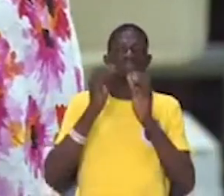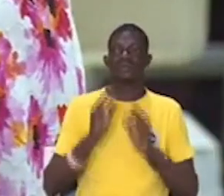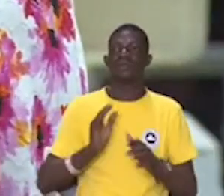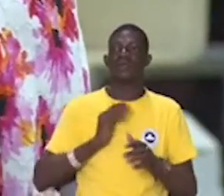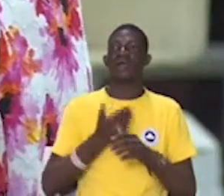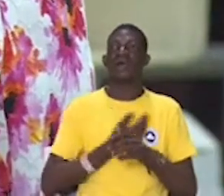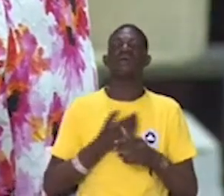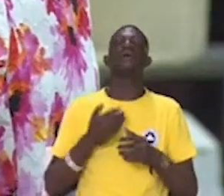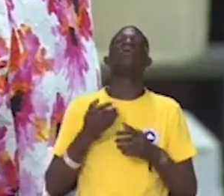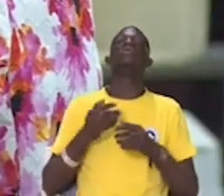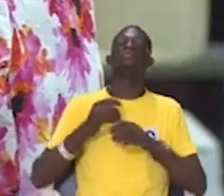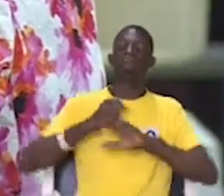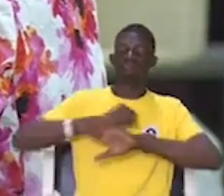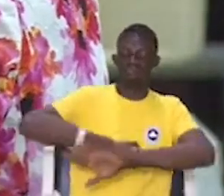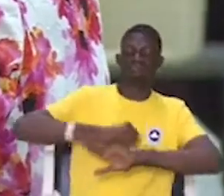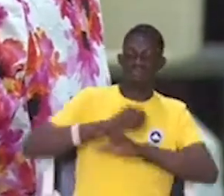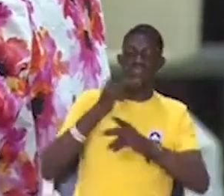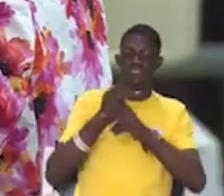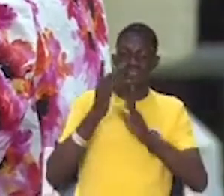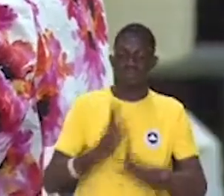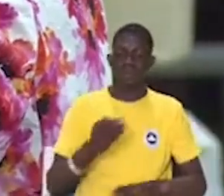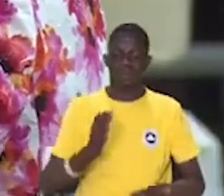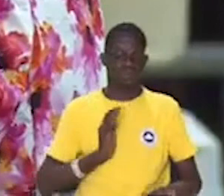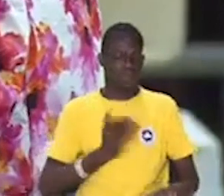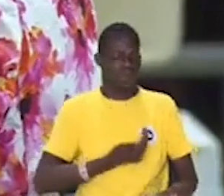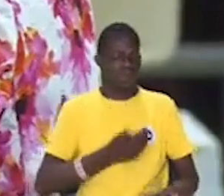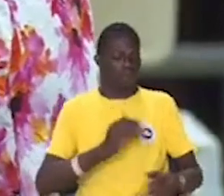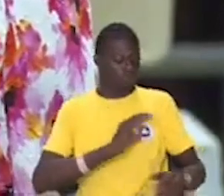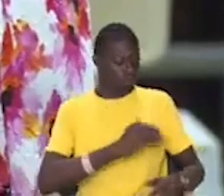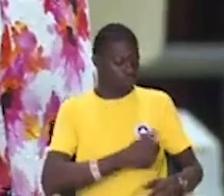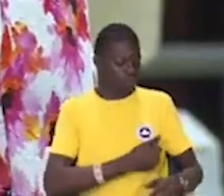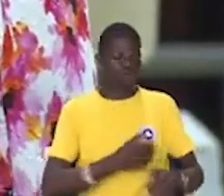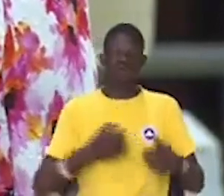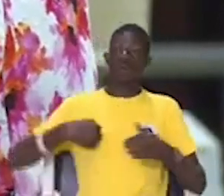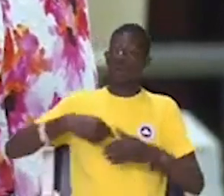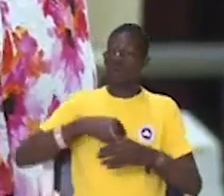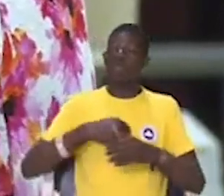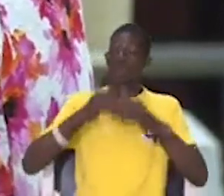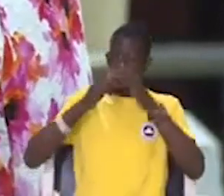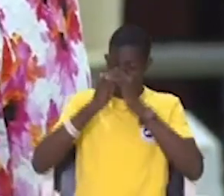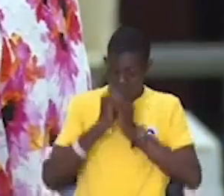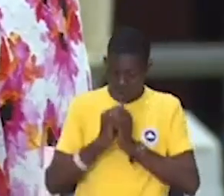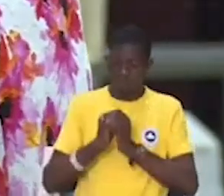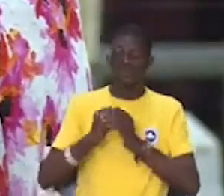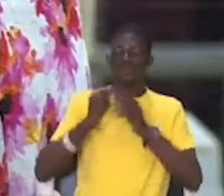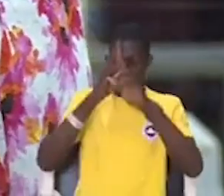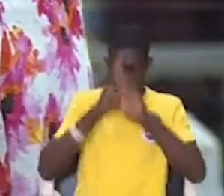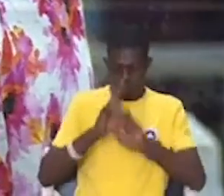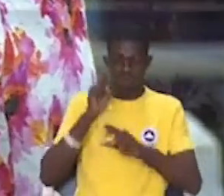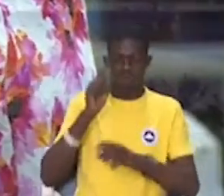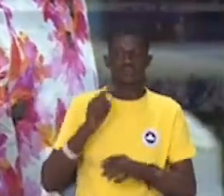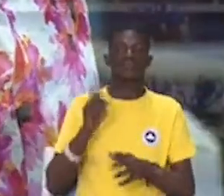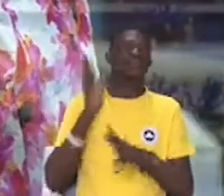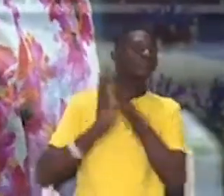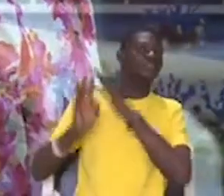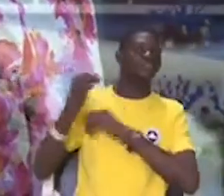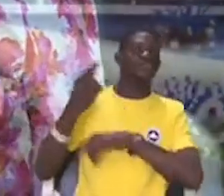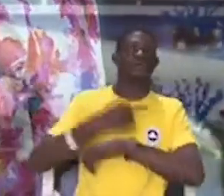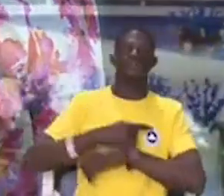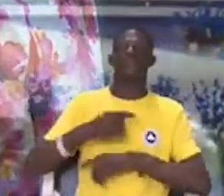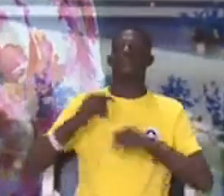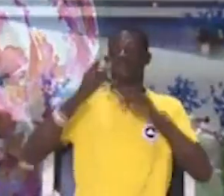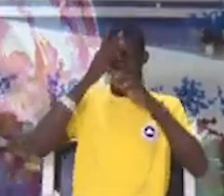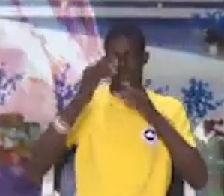our buckler, the keeper of our souls. Lord, we honor you, the ancient of days. Father, we bless